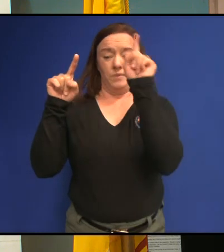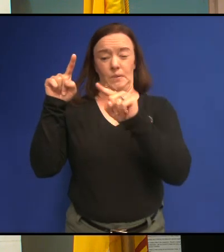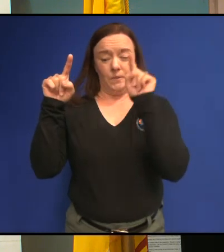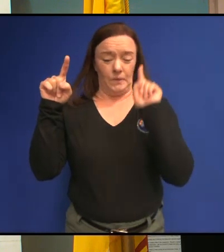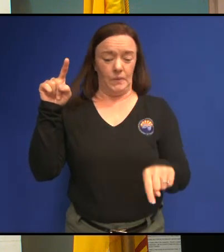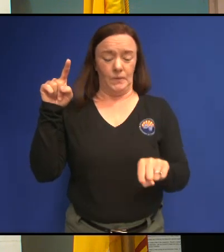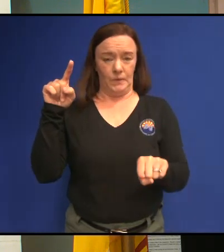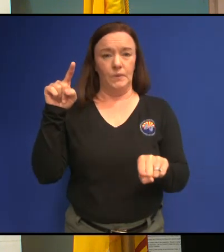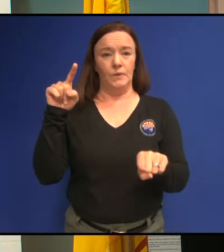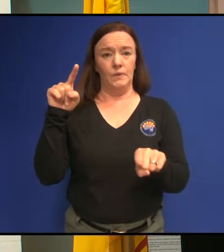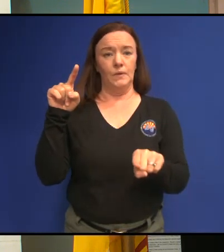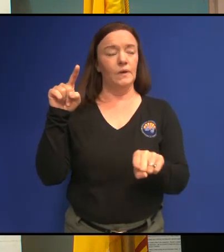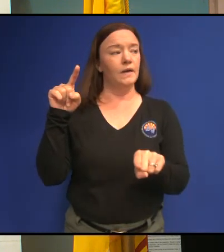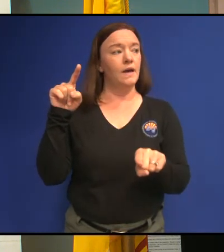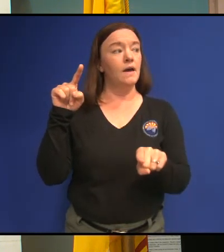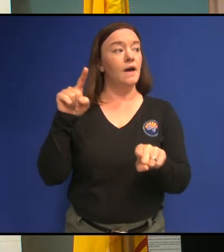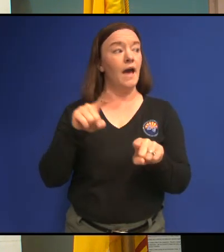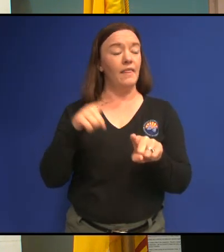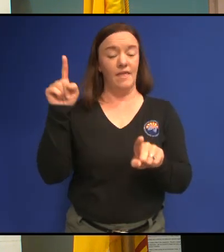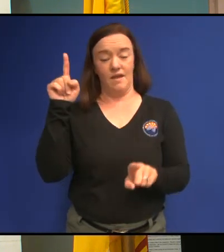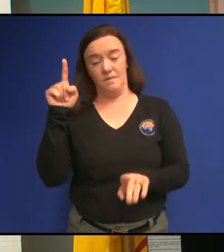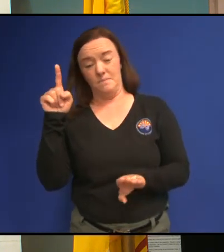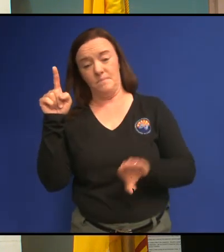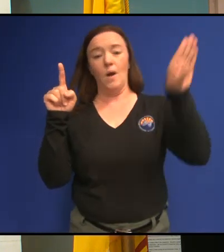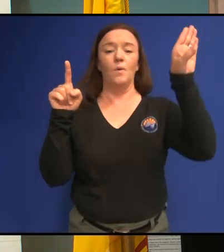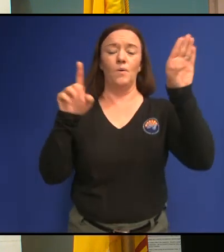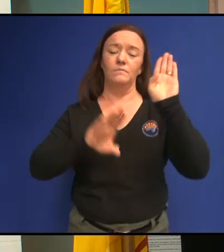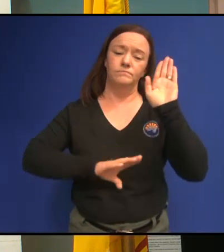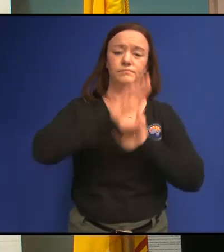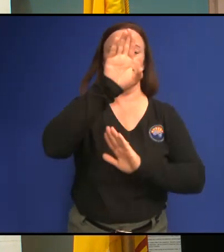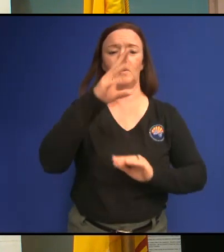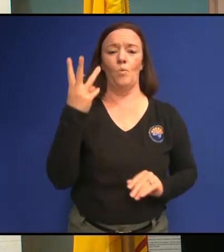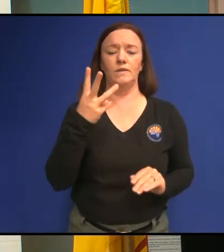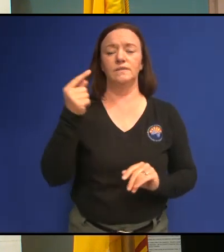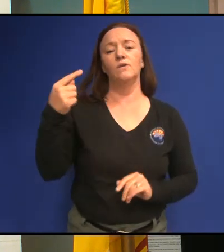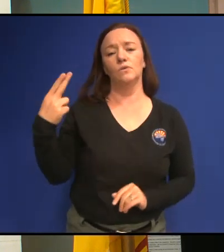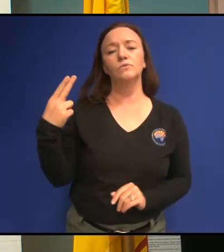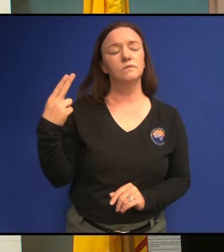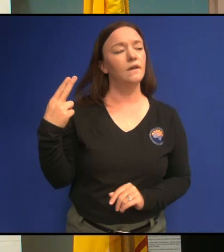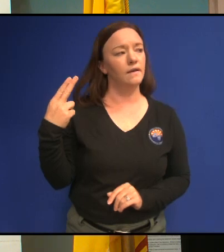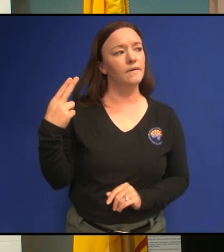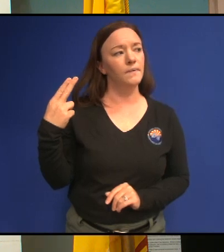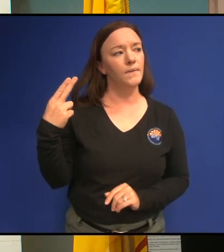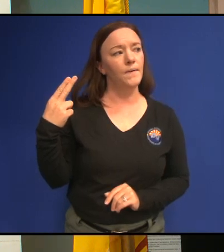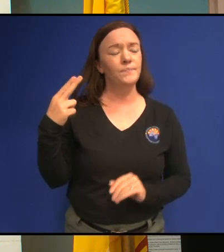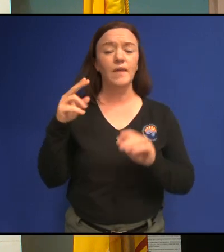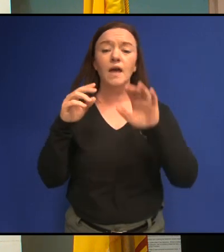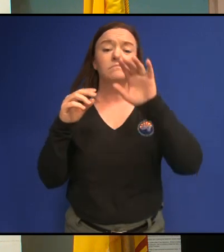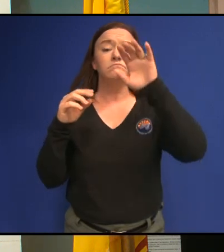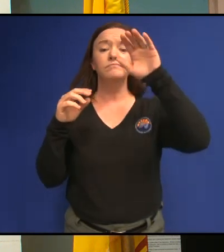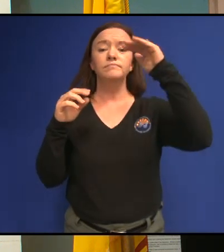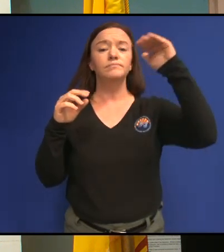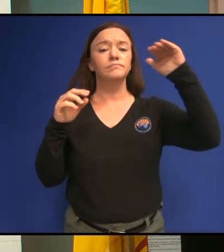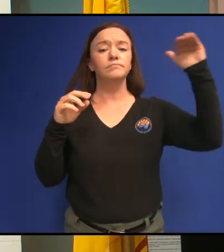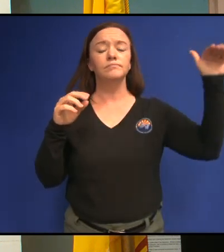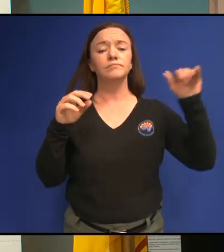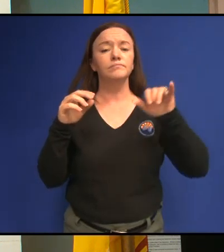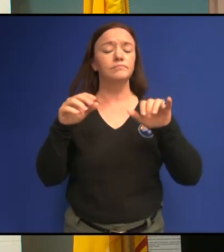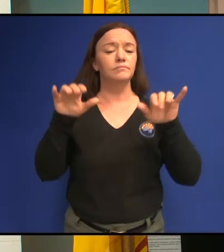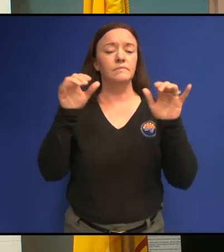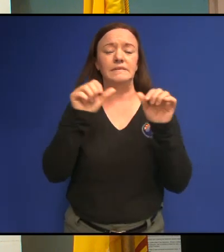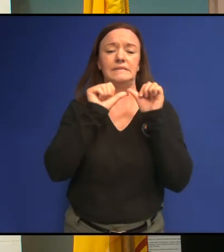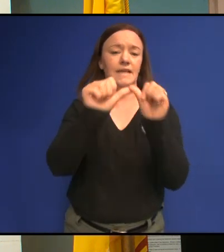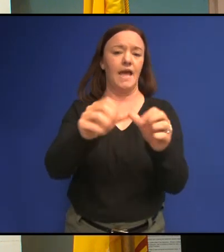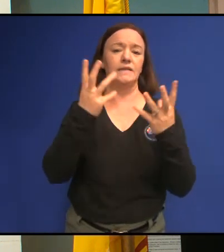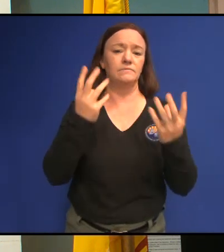Continuing to plummet through Wednesday, but look how sharp that increase is late Wednesday into Thursday, and really through the weekend and